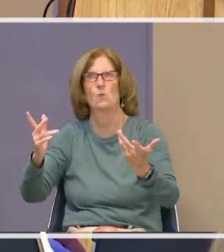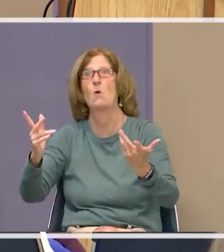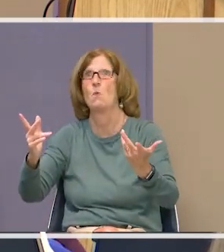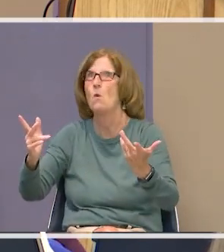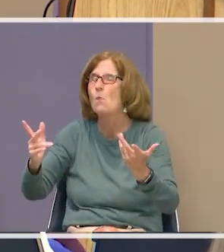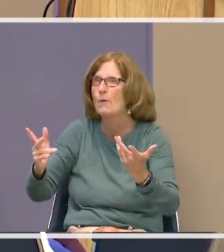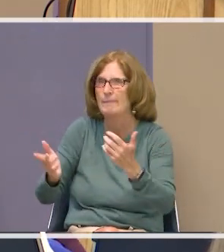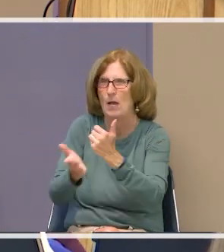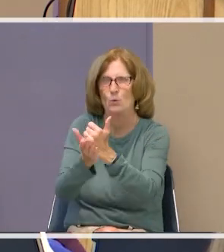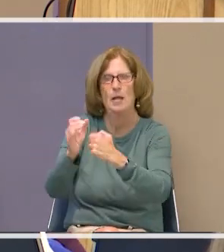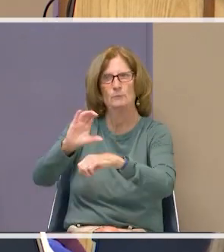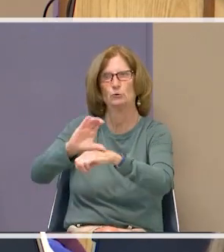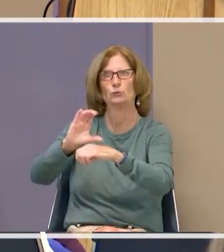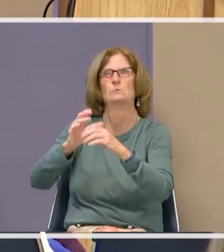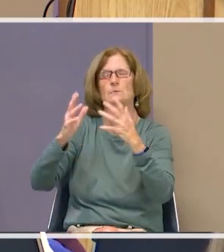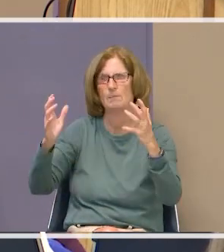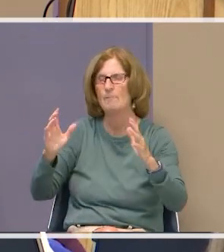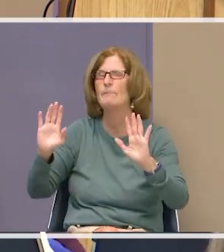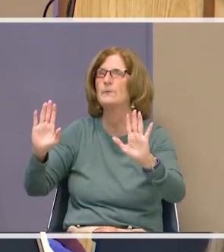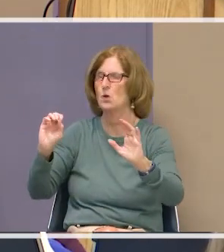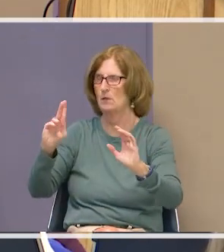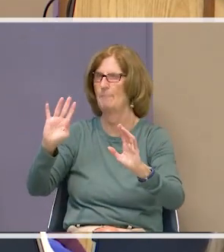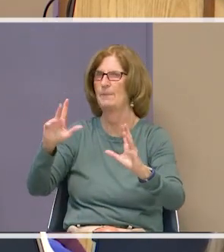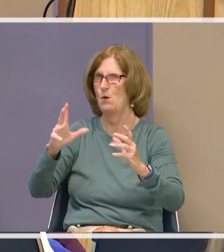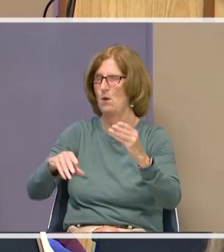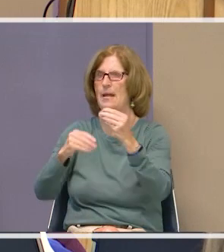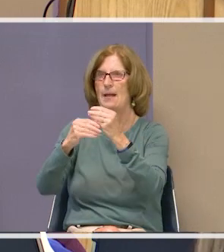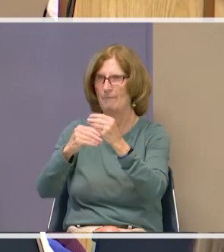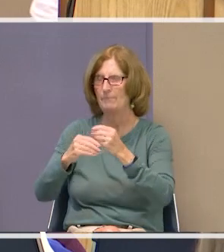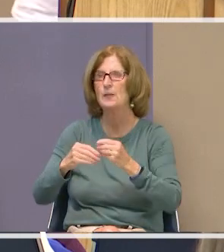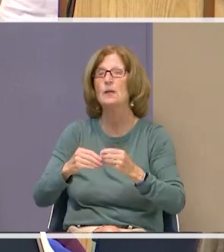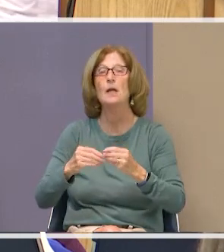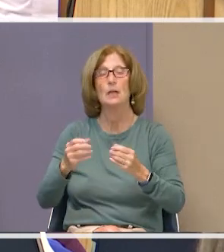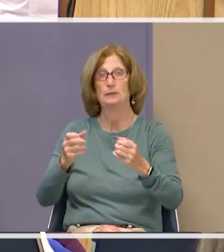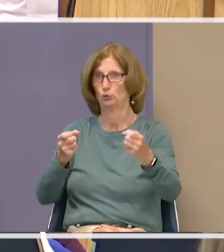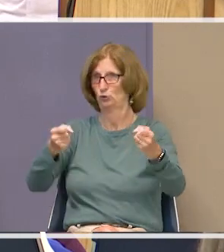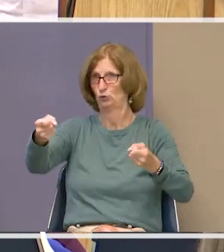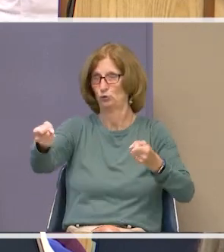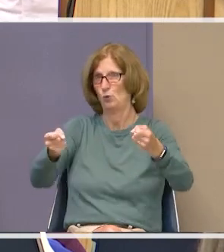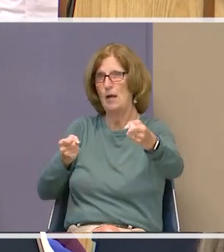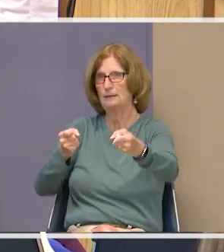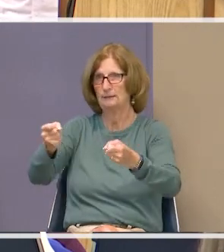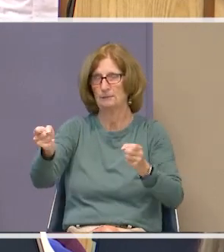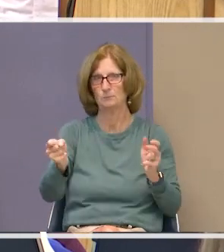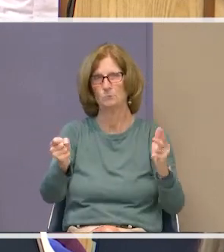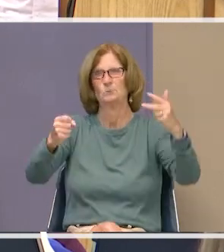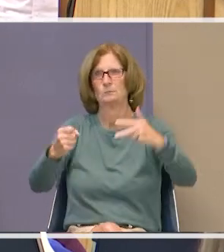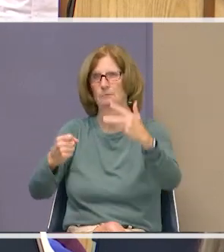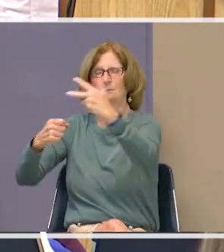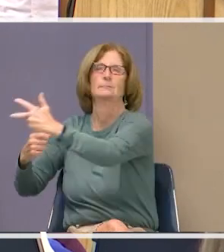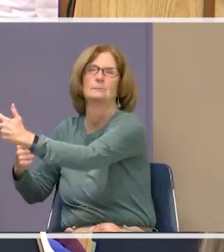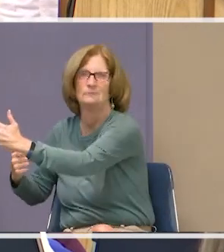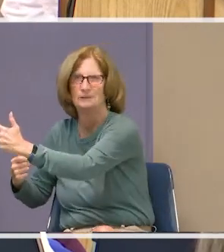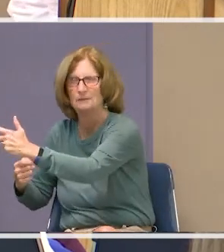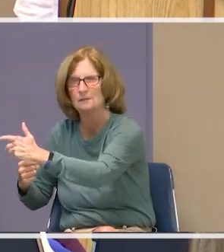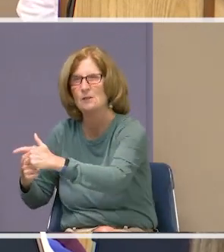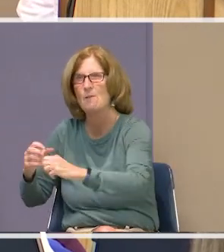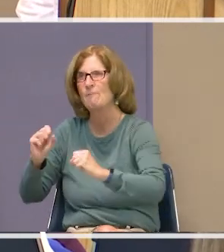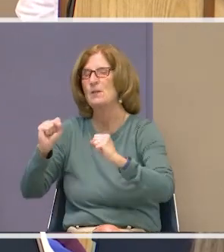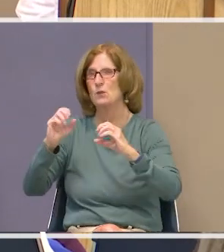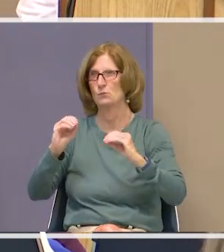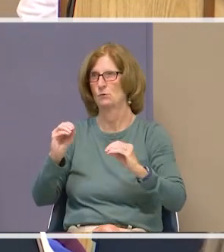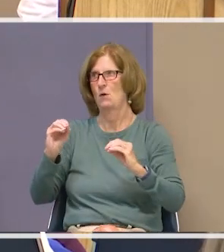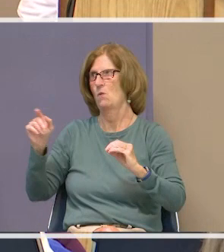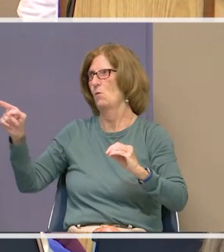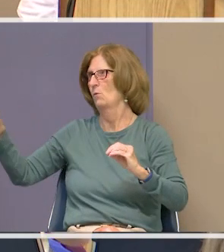of the reason for that is because with that island, trucks, when they try to come through, will often go up onto the sidewalk. So imagining getting rid of